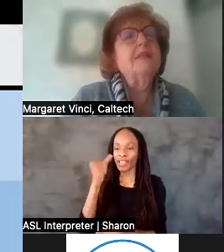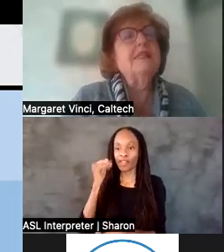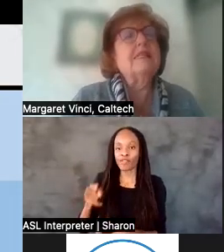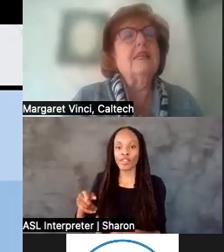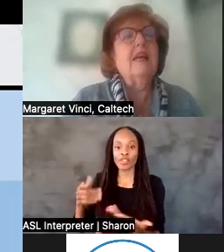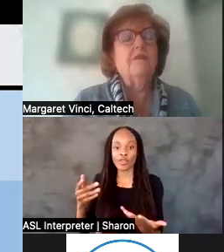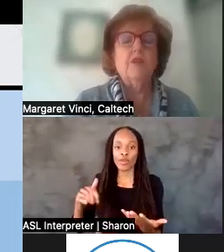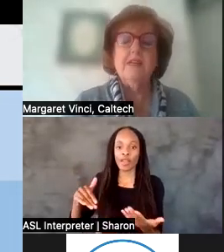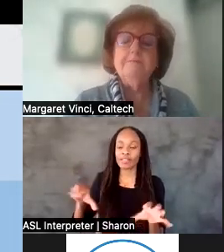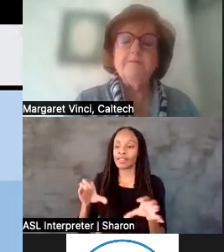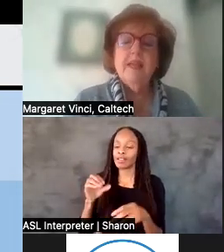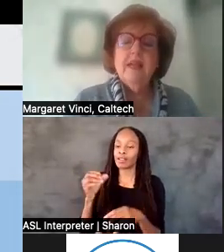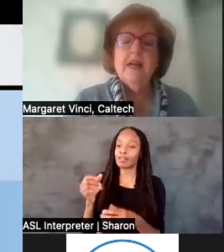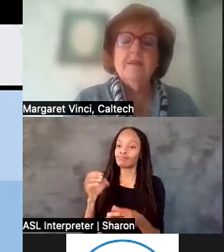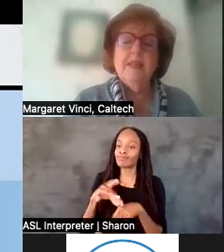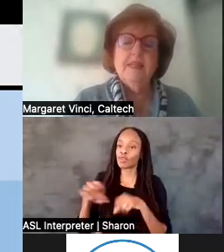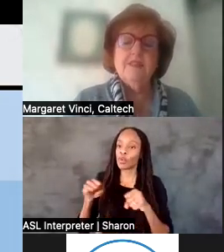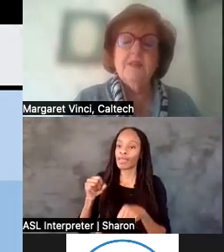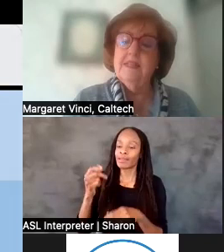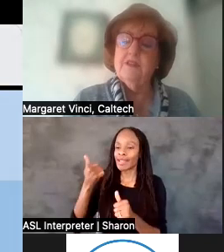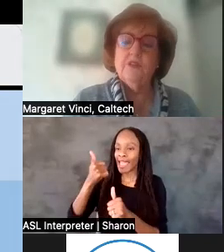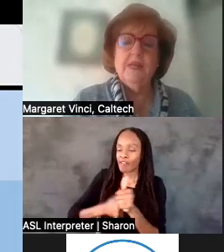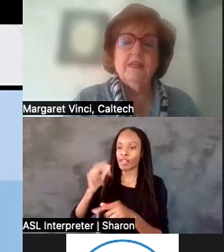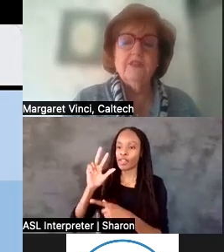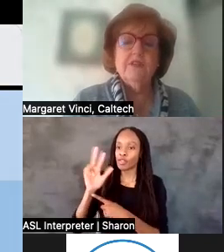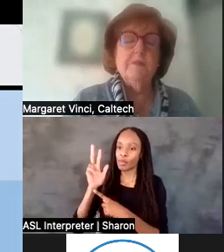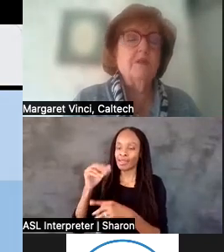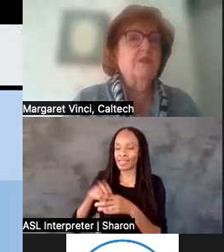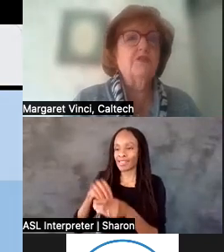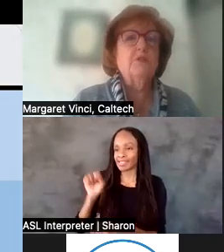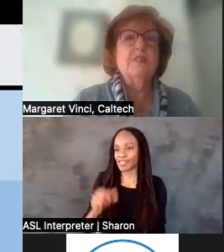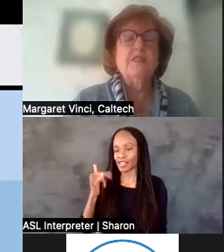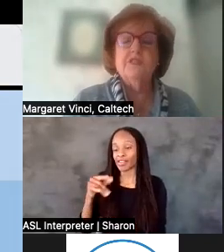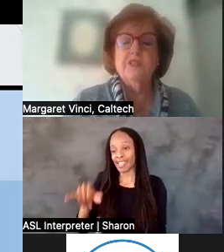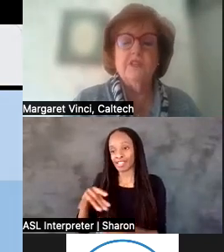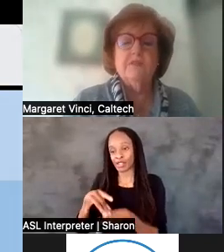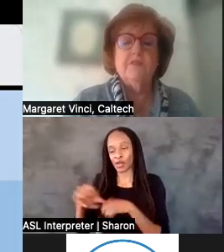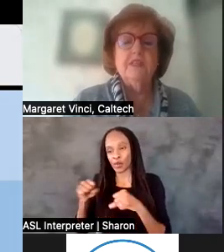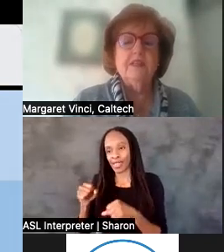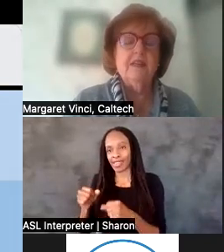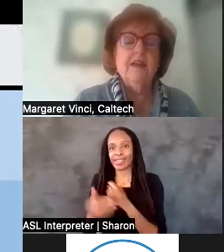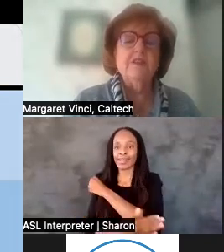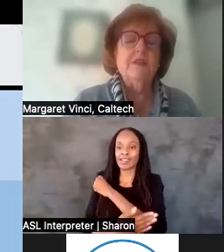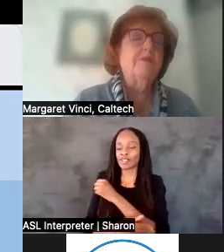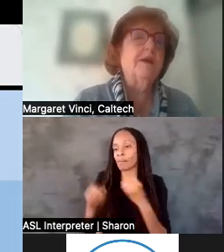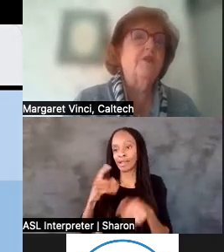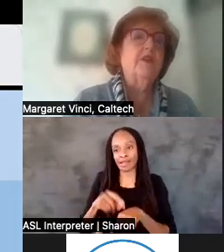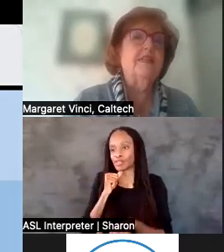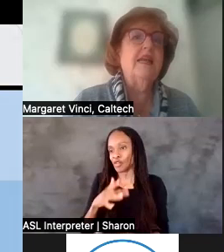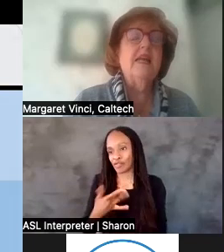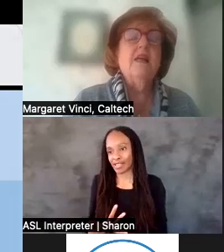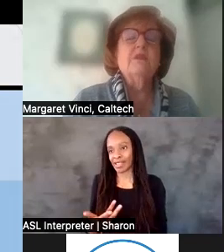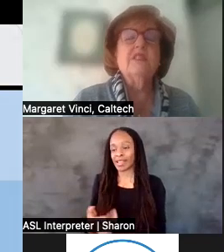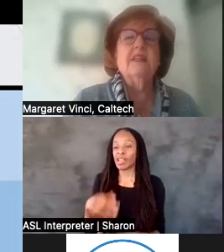3 minutes in Southern California. And so it is earthquake country, but most of those are 1s and 2s that you never feel. On an average, we have about